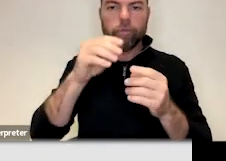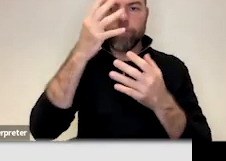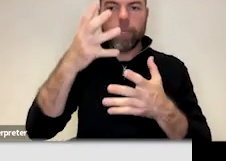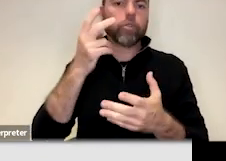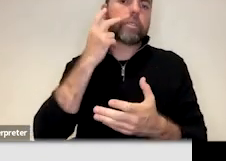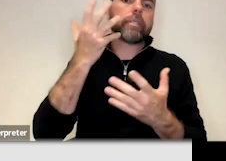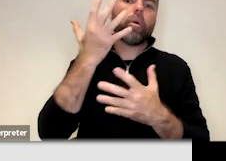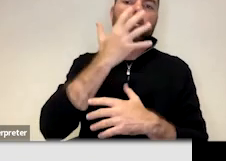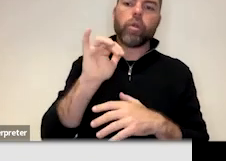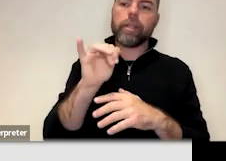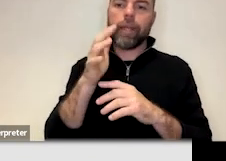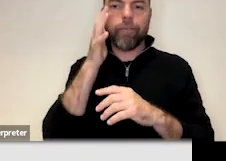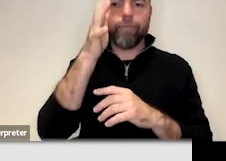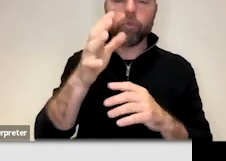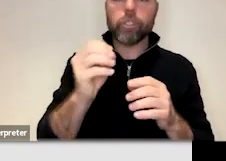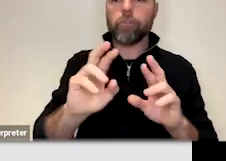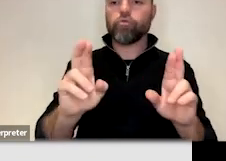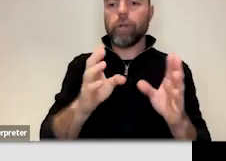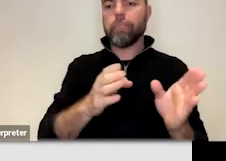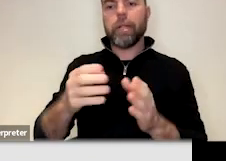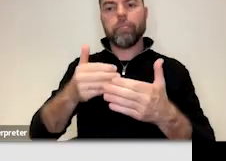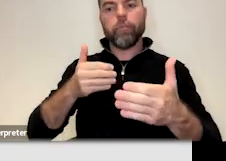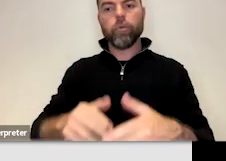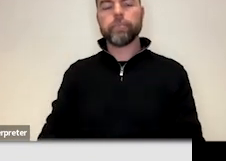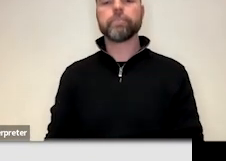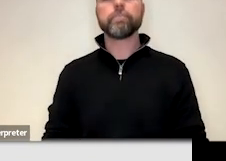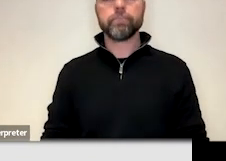like and plan proactively. Next slide, please.